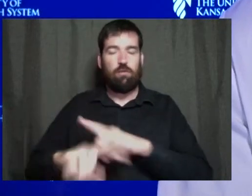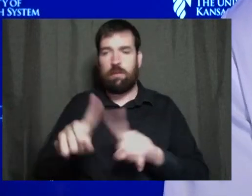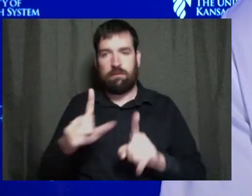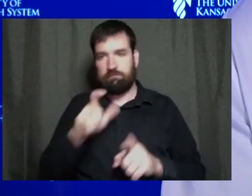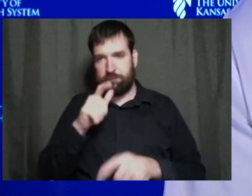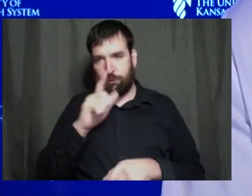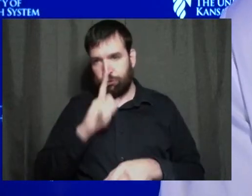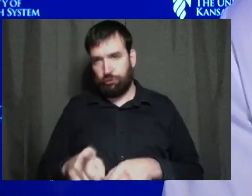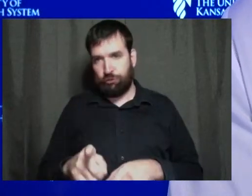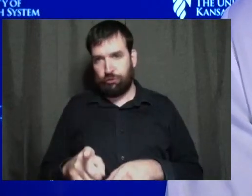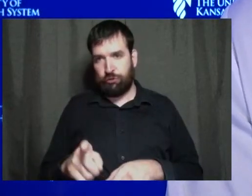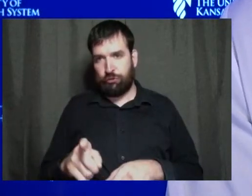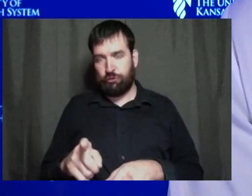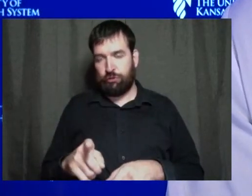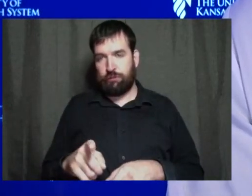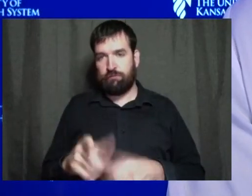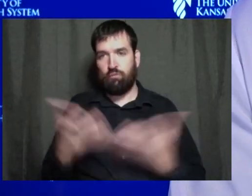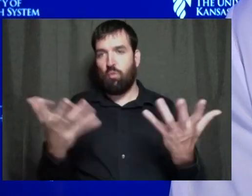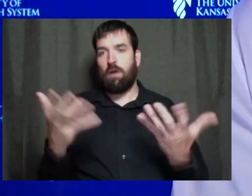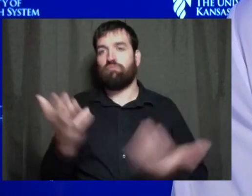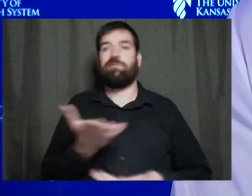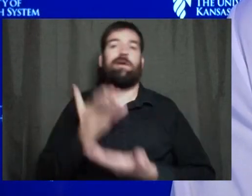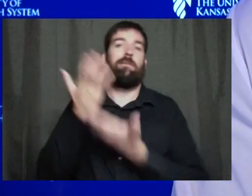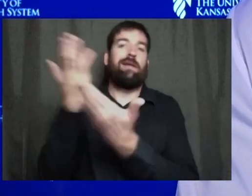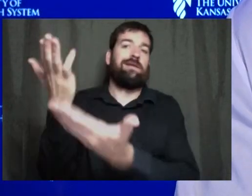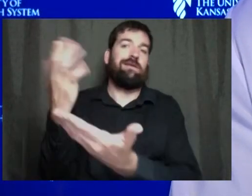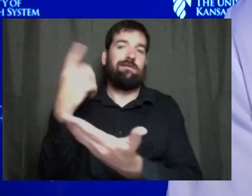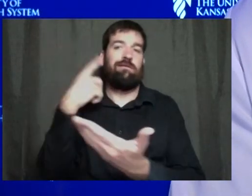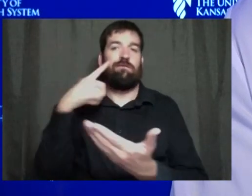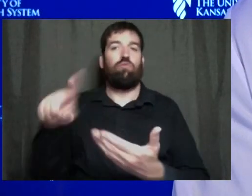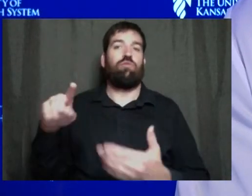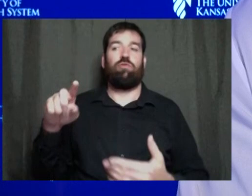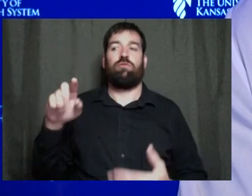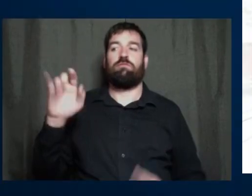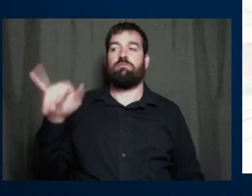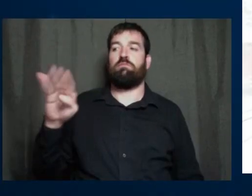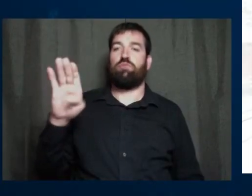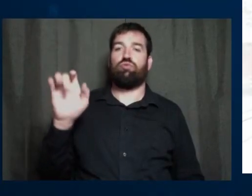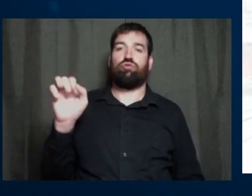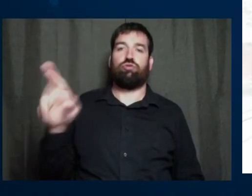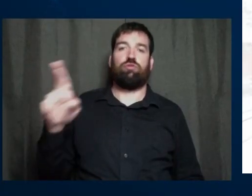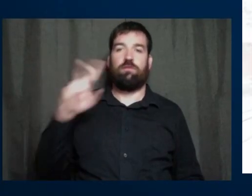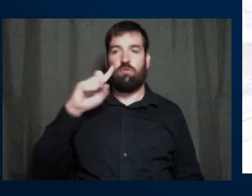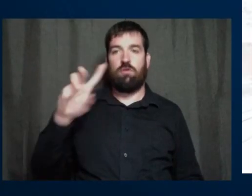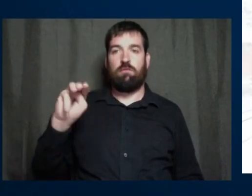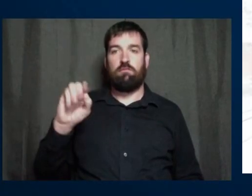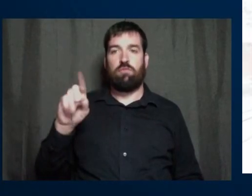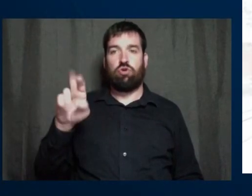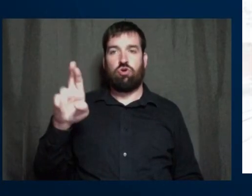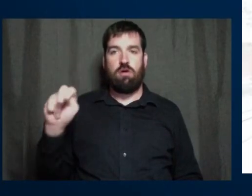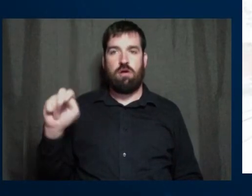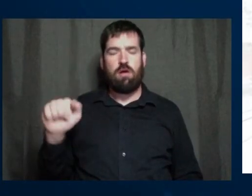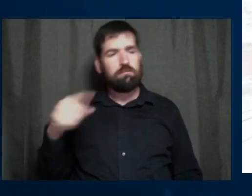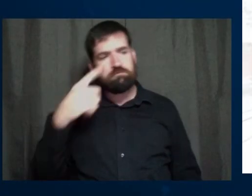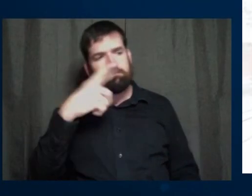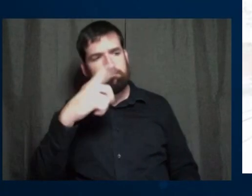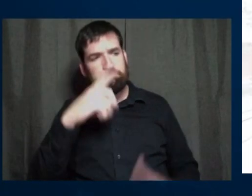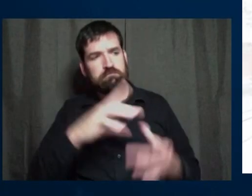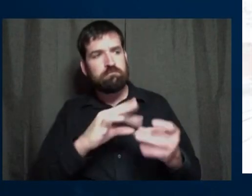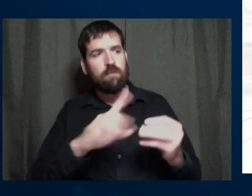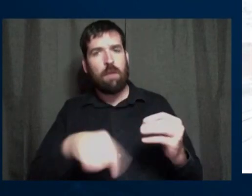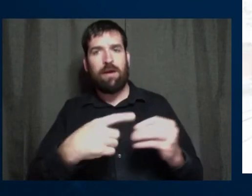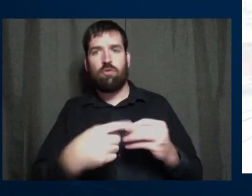come out and what will be recommended for that booster shot for Moderna. Sayori has a question. Can you speak to how participation